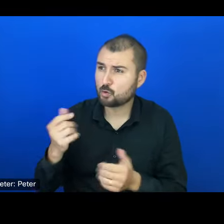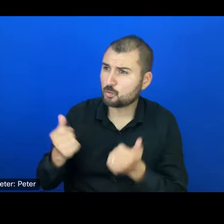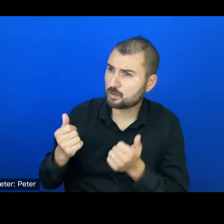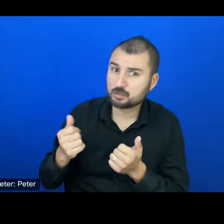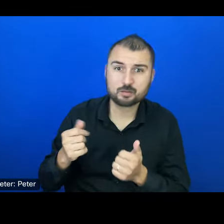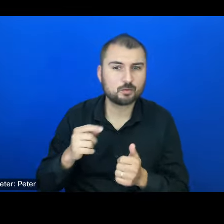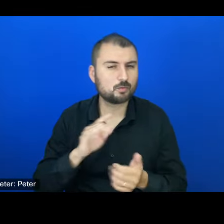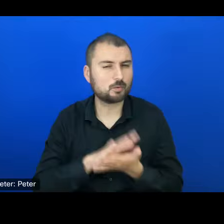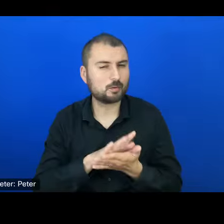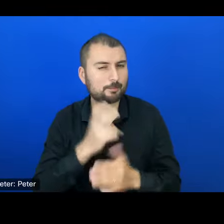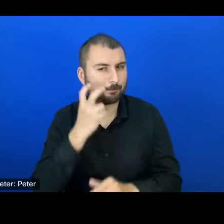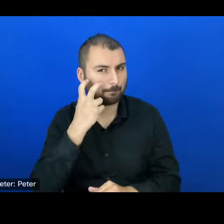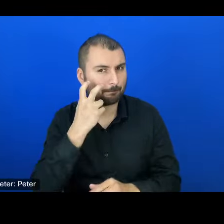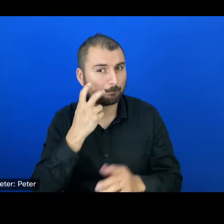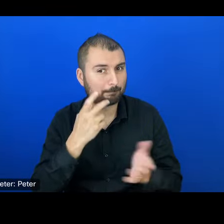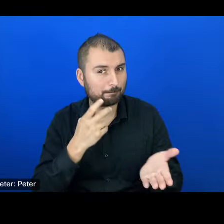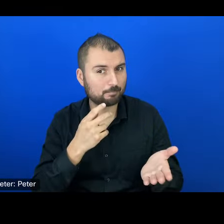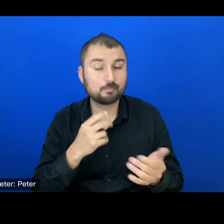for the Blind.